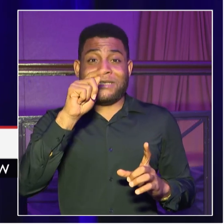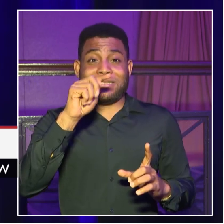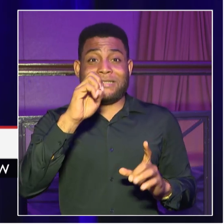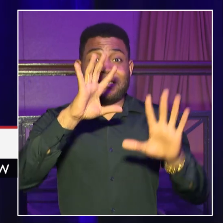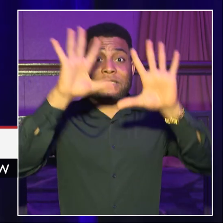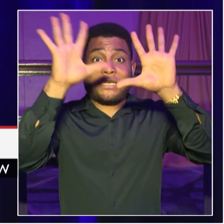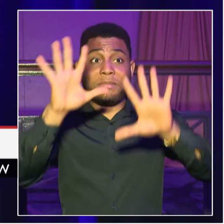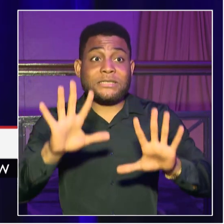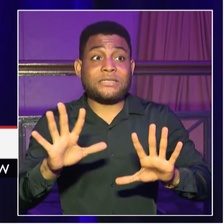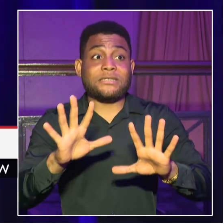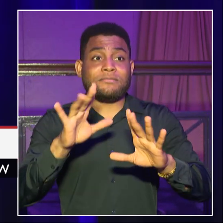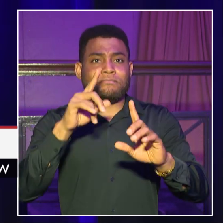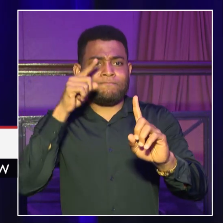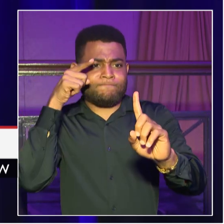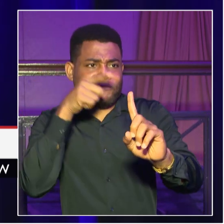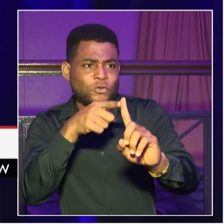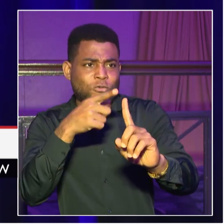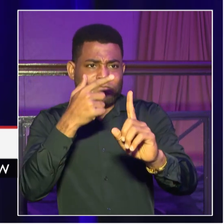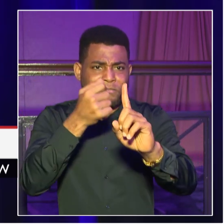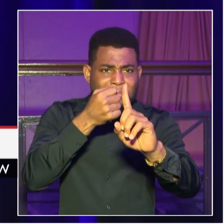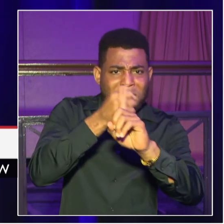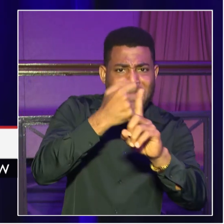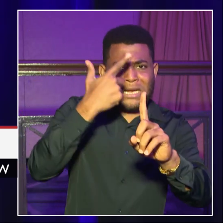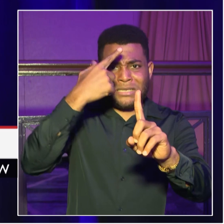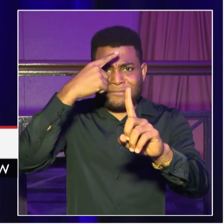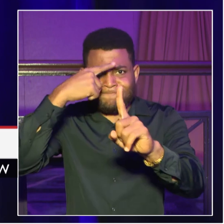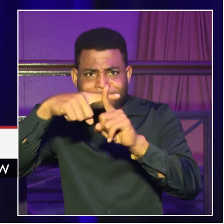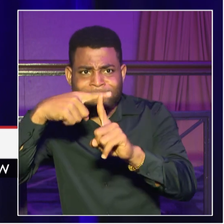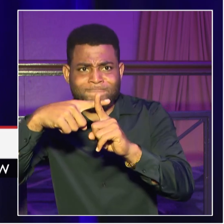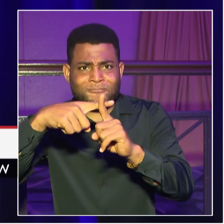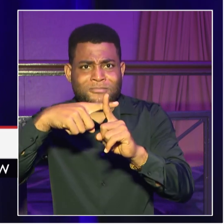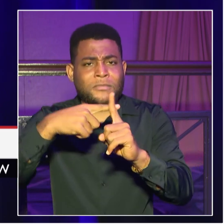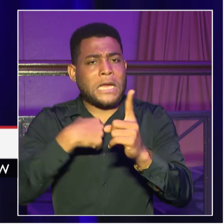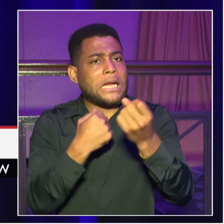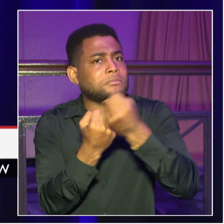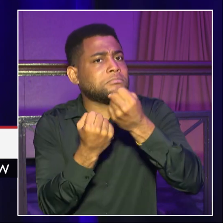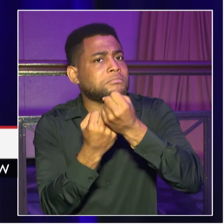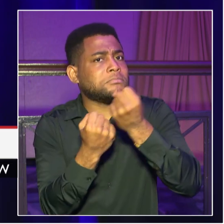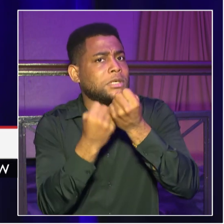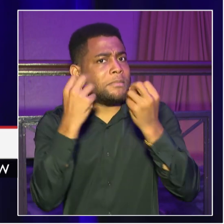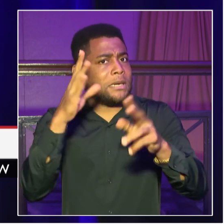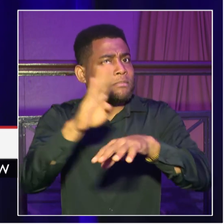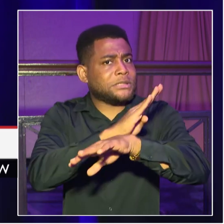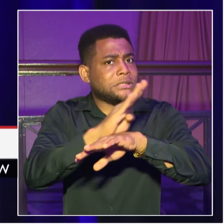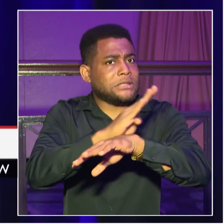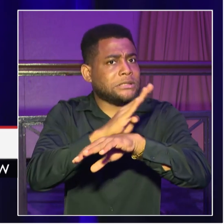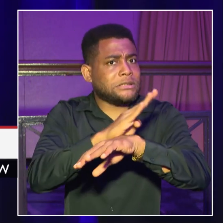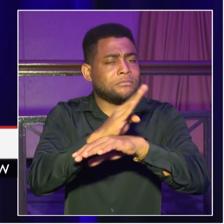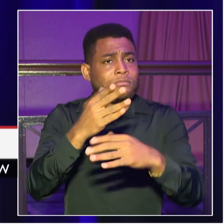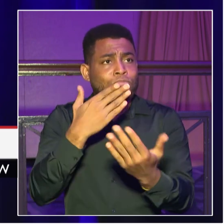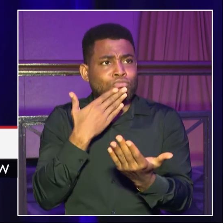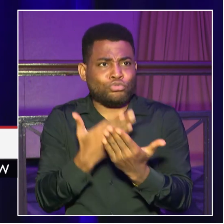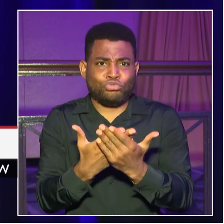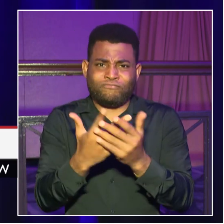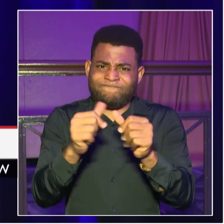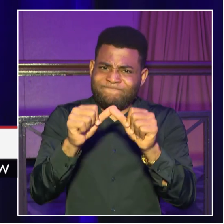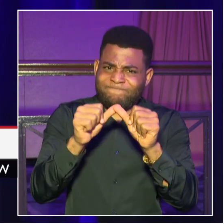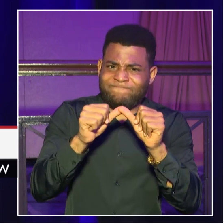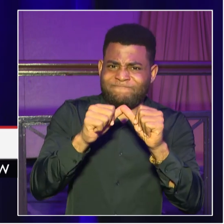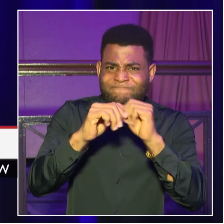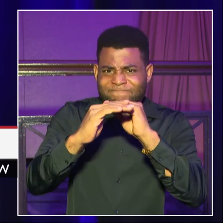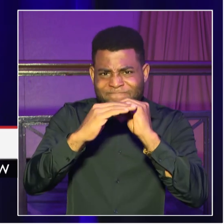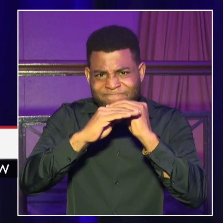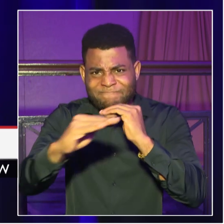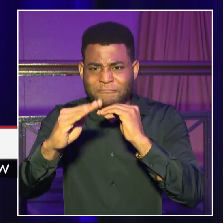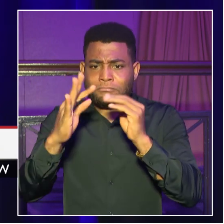our businesses who are making great sustainability decisions as well, all the way up to our built environment, all